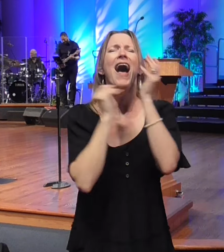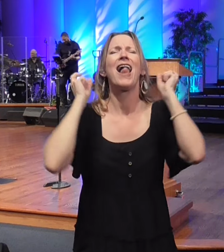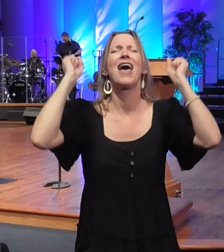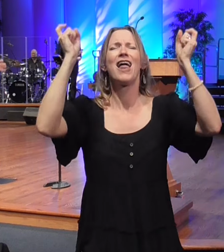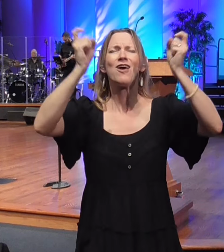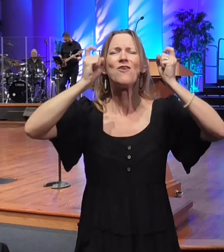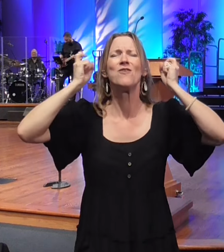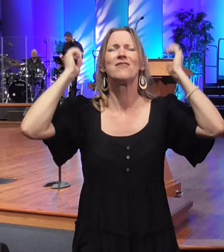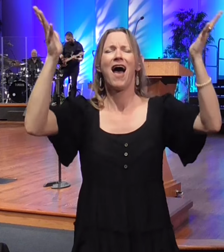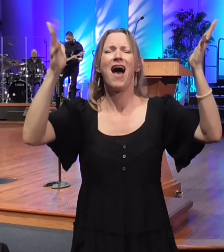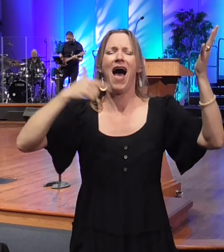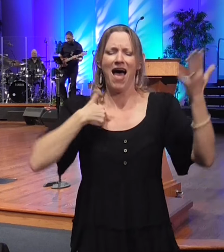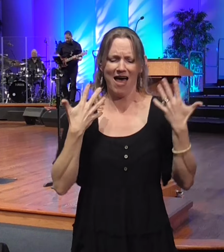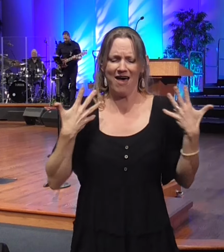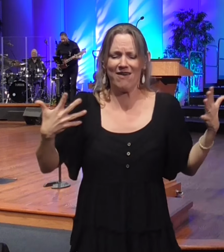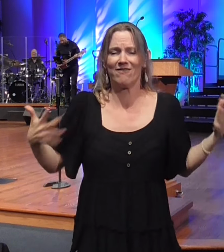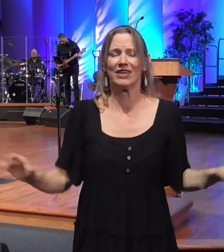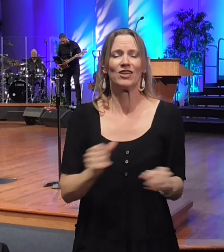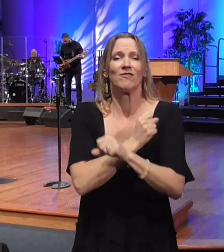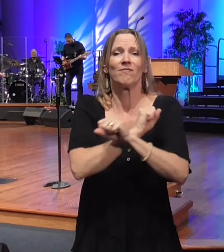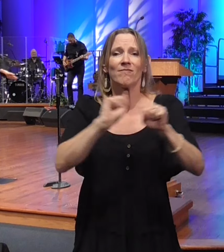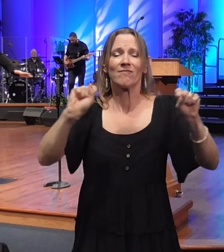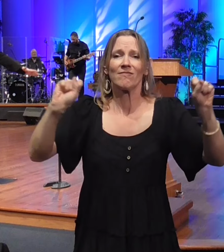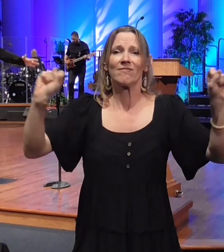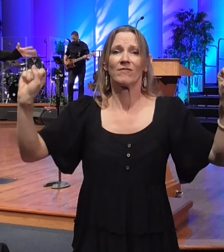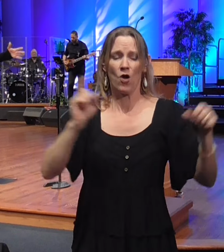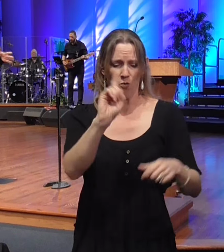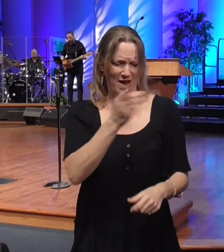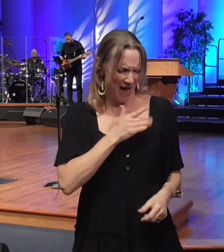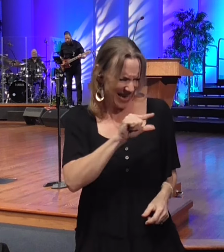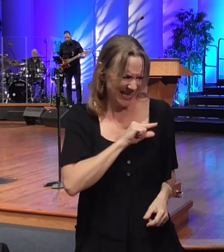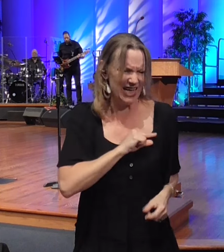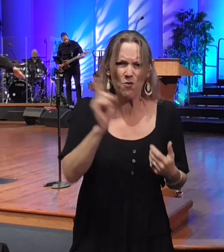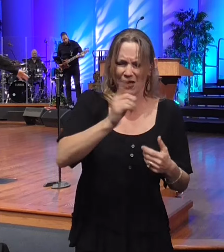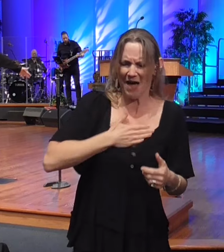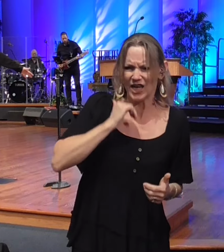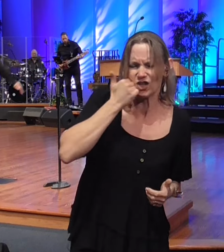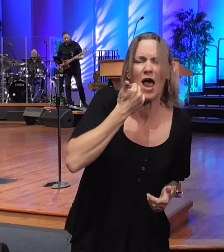Hallelujah, I've been delivered. Where is my guilt? Where is